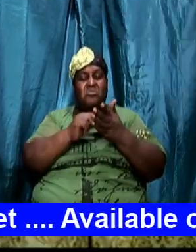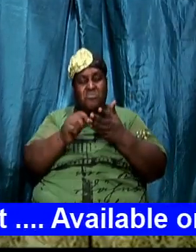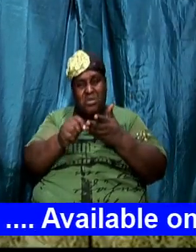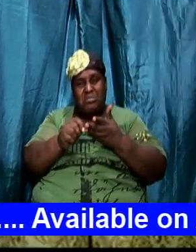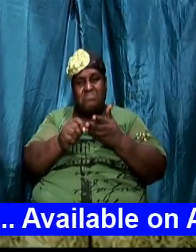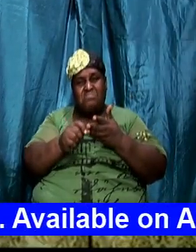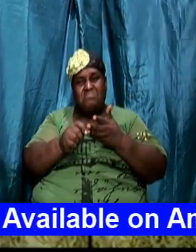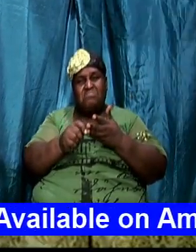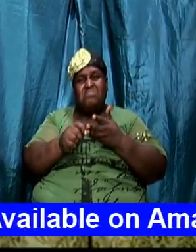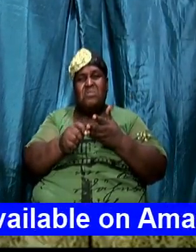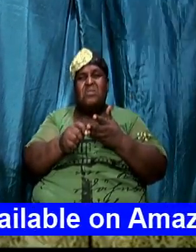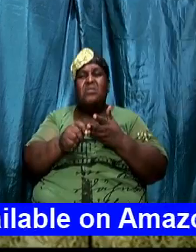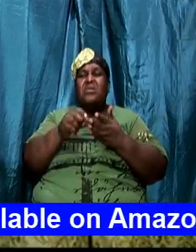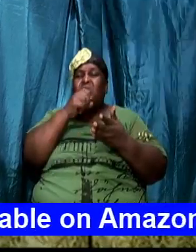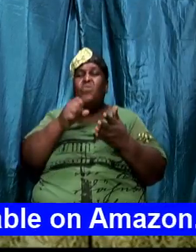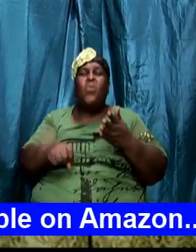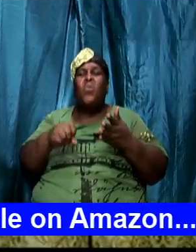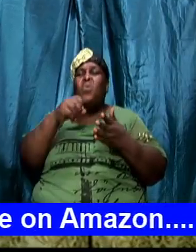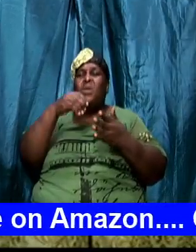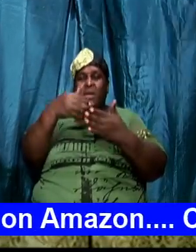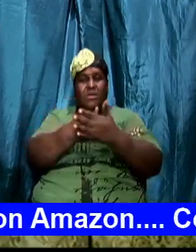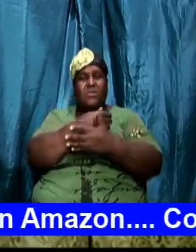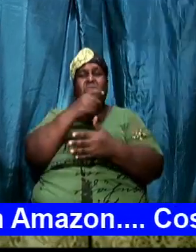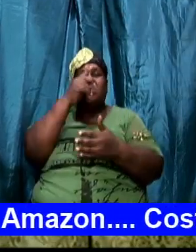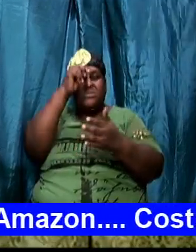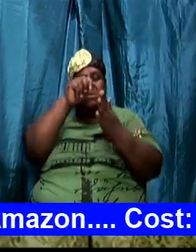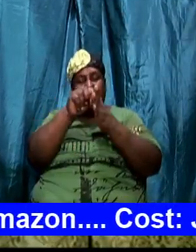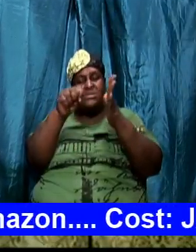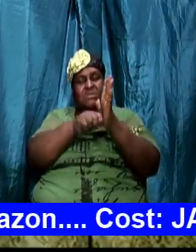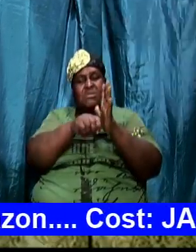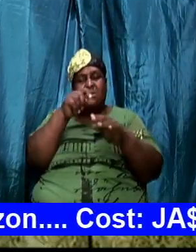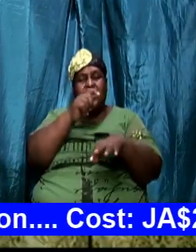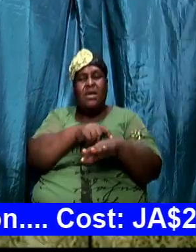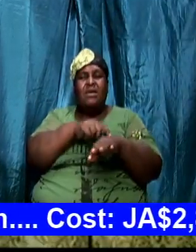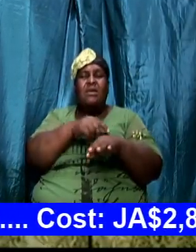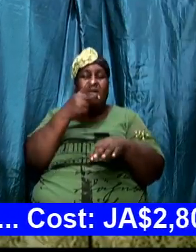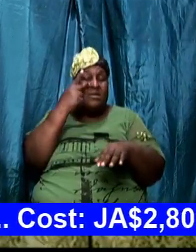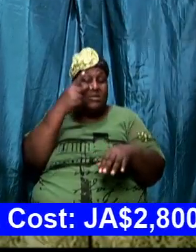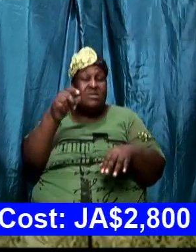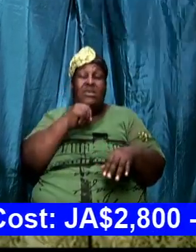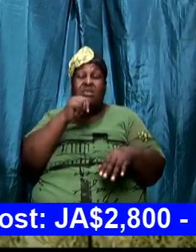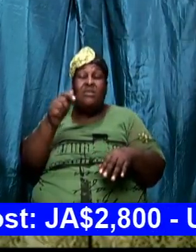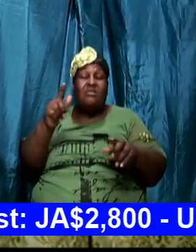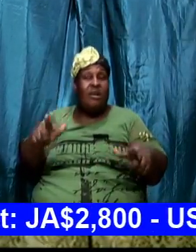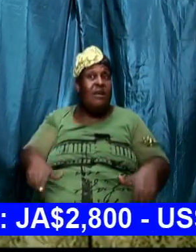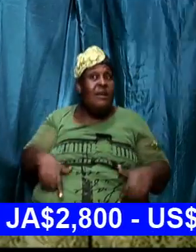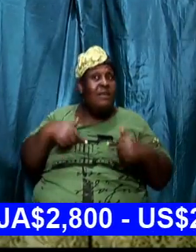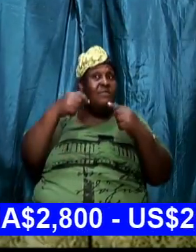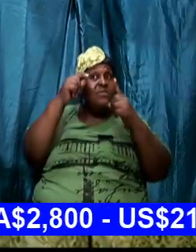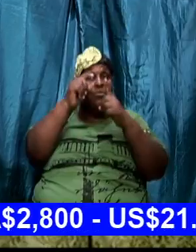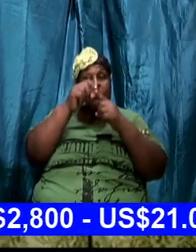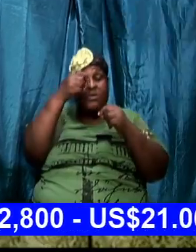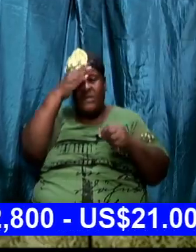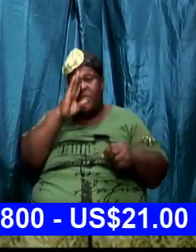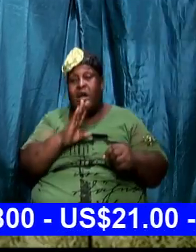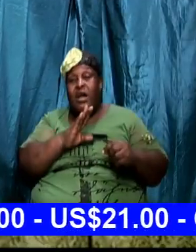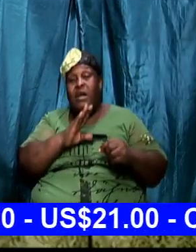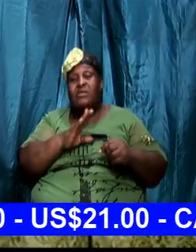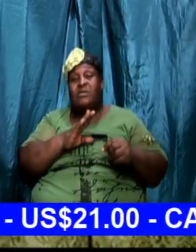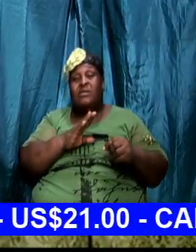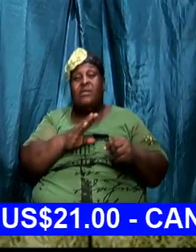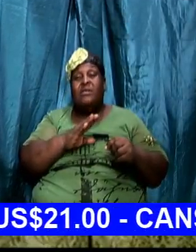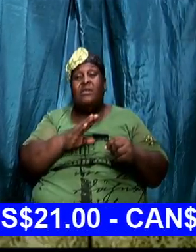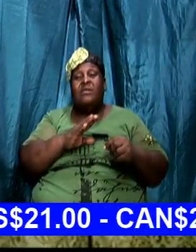in Old and New Testament times. They see that we are not walking according to the requirements of God via the